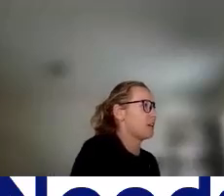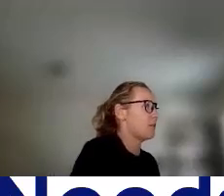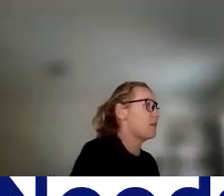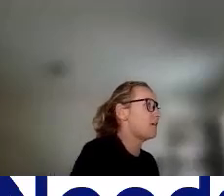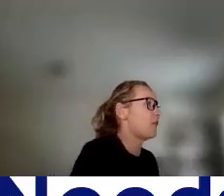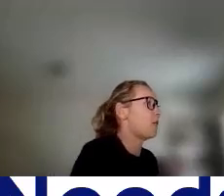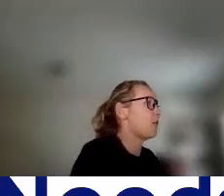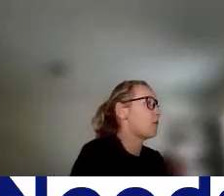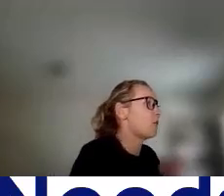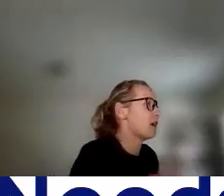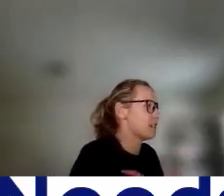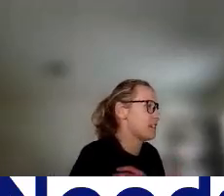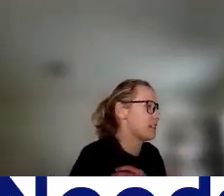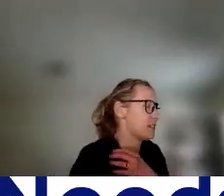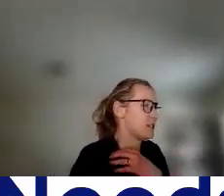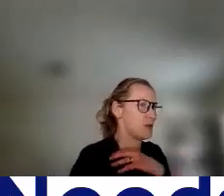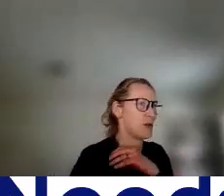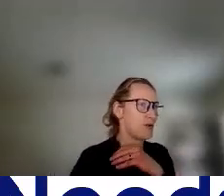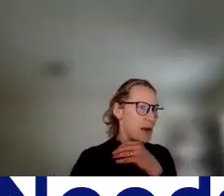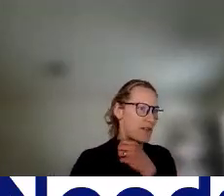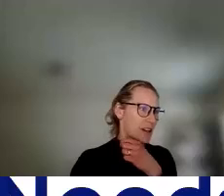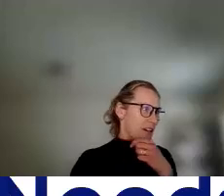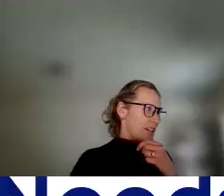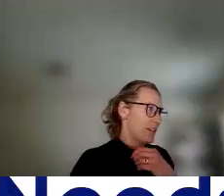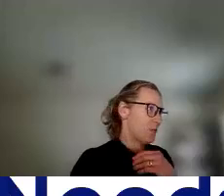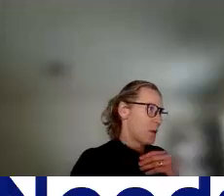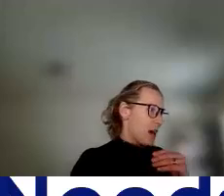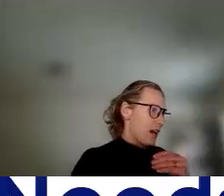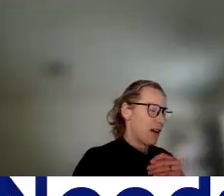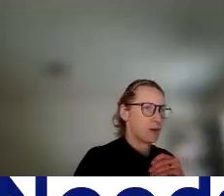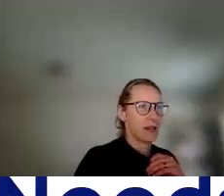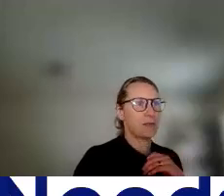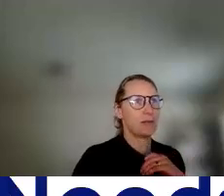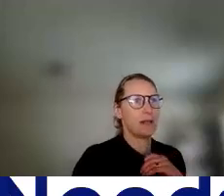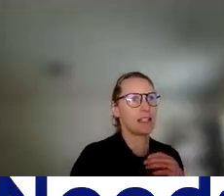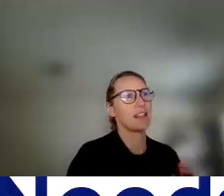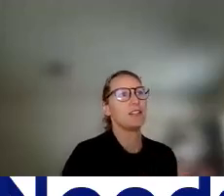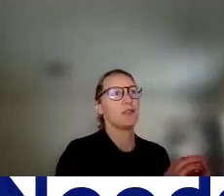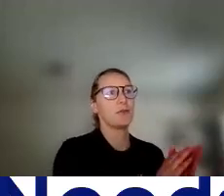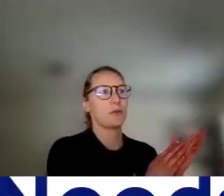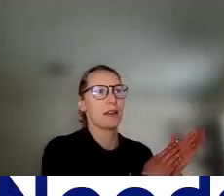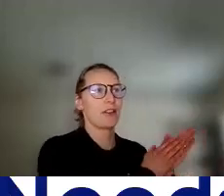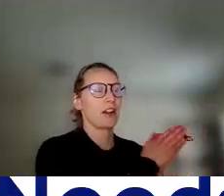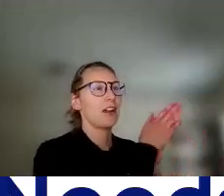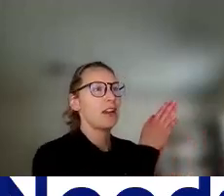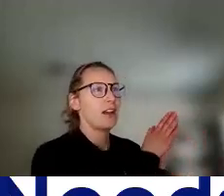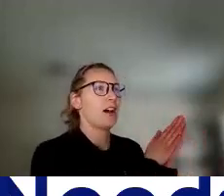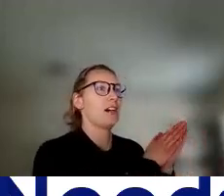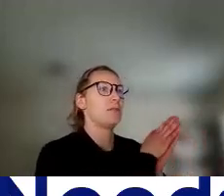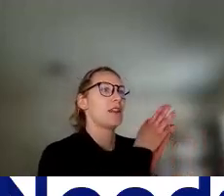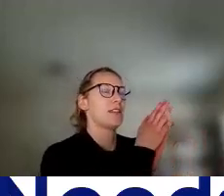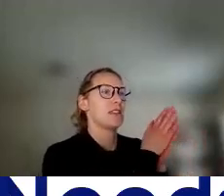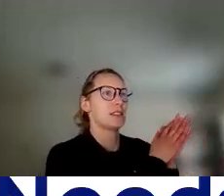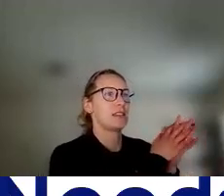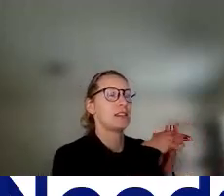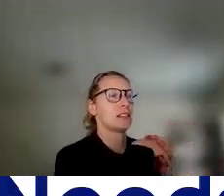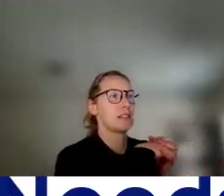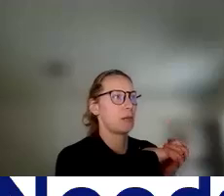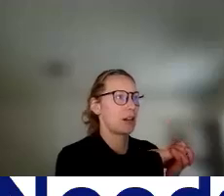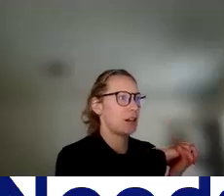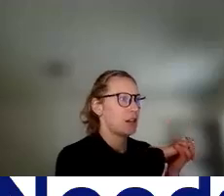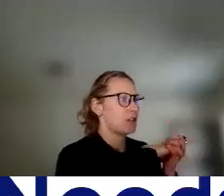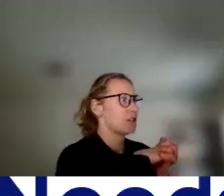Okay, so what is this new waiver, and why are we implementing a new waiver